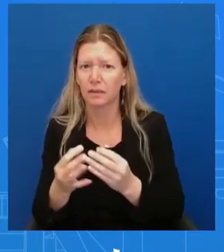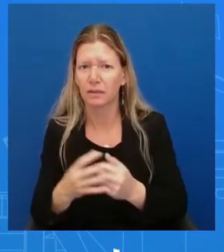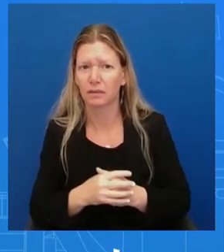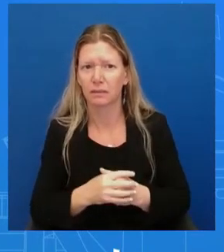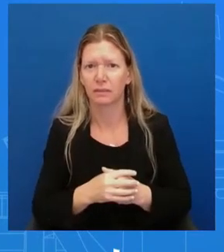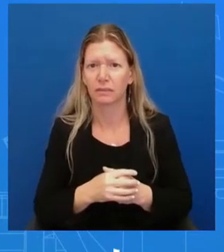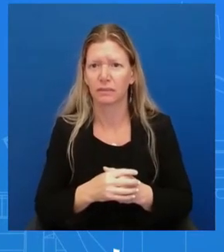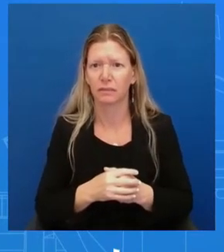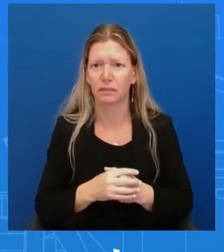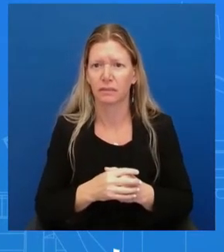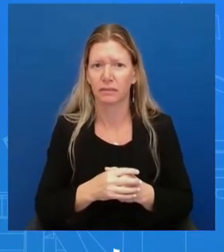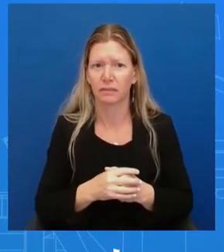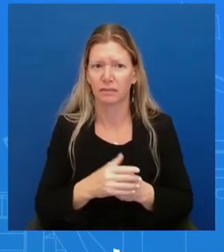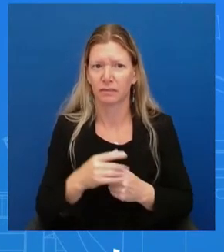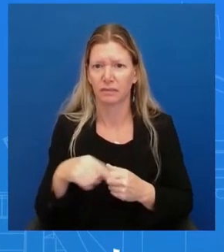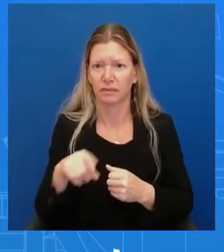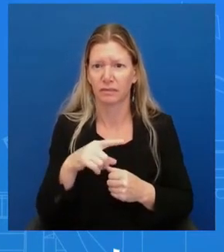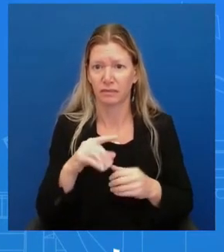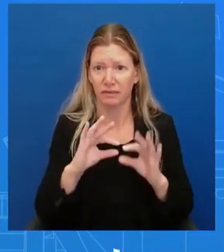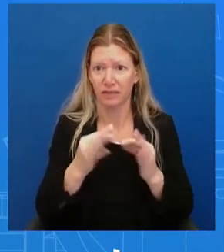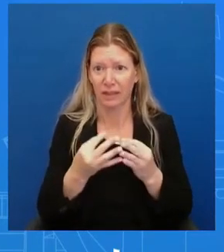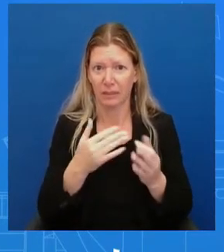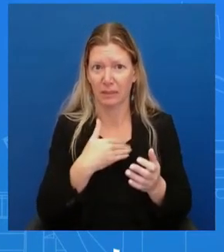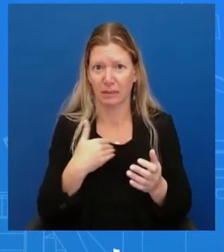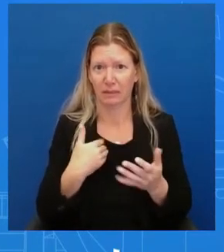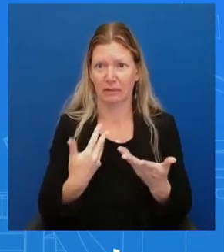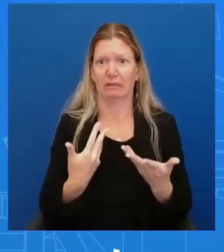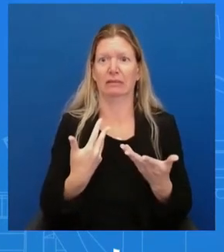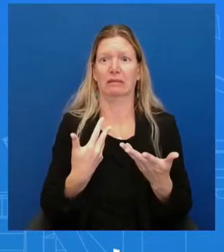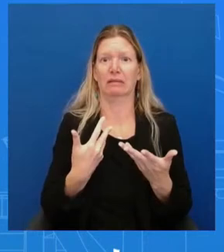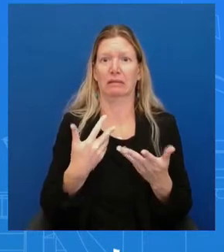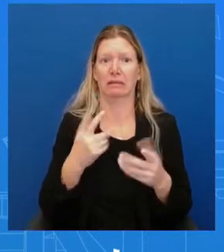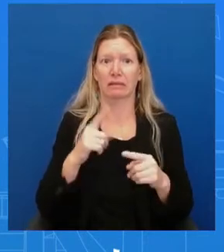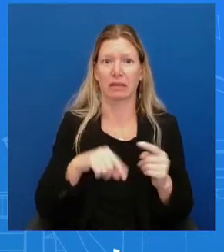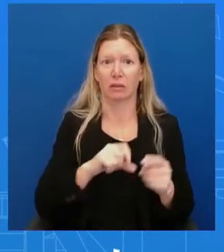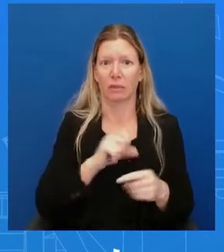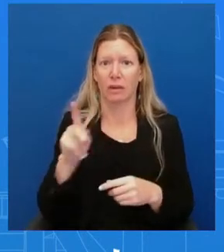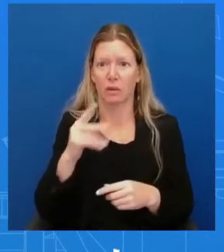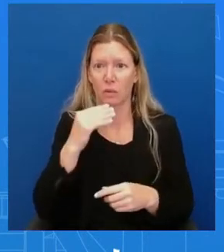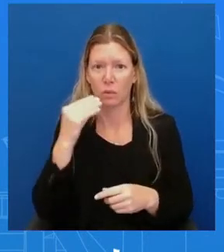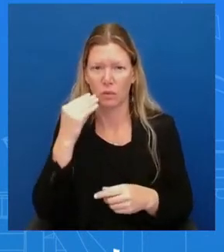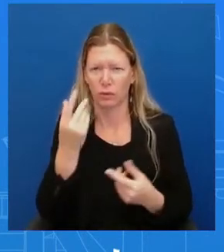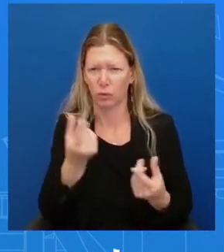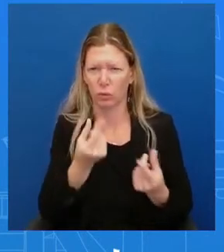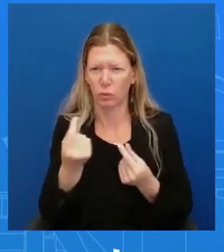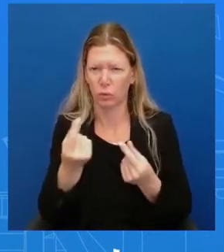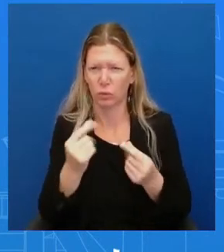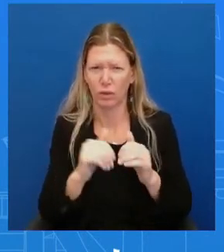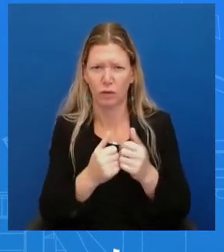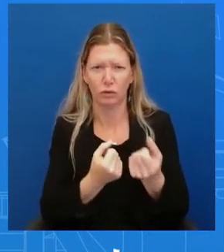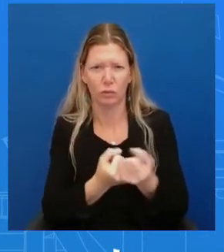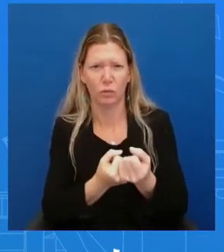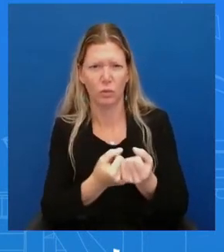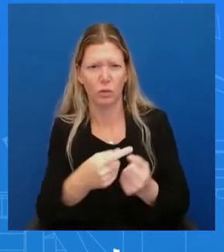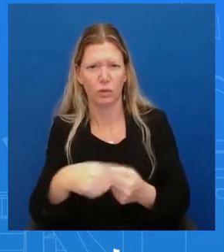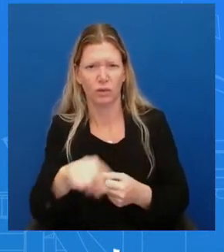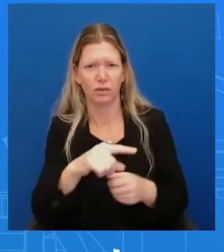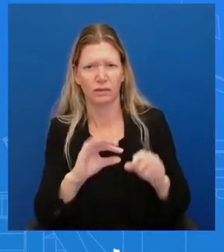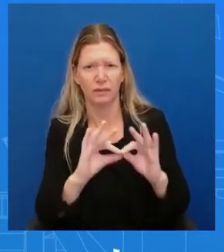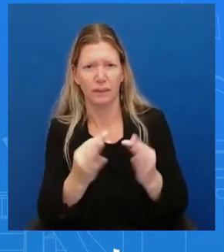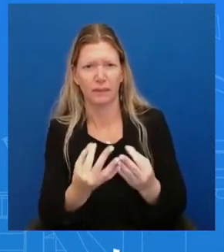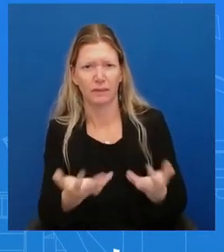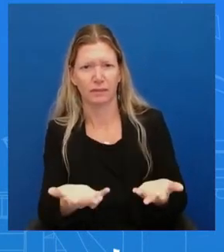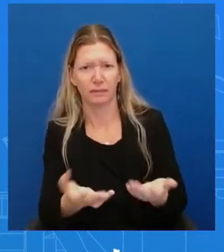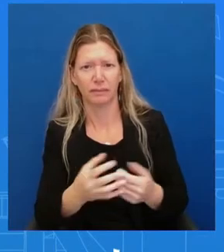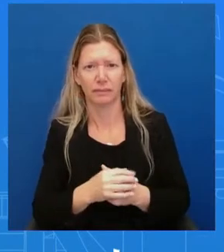to the home country, some others cannot come here. So what are you doing to do that? So going to give you more about what the president's